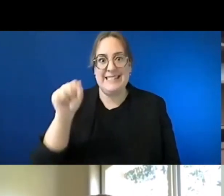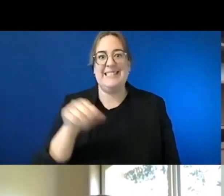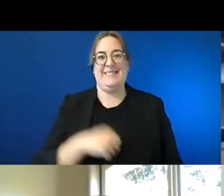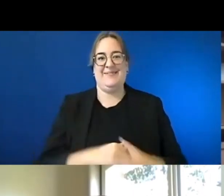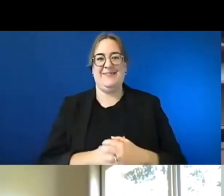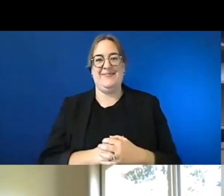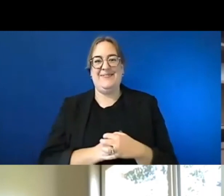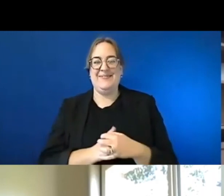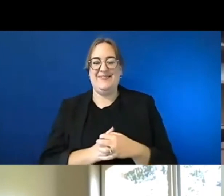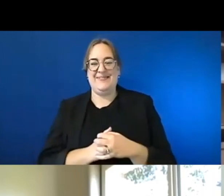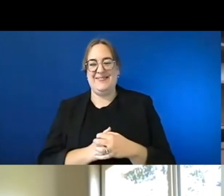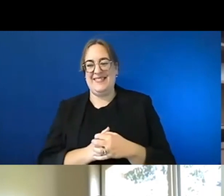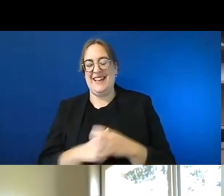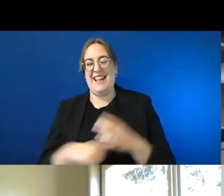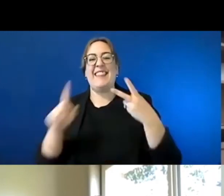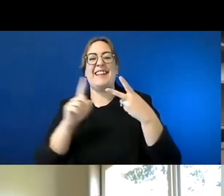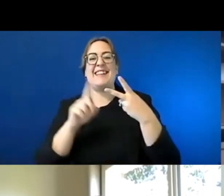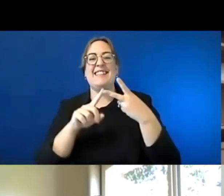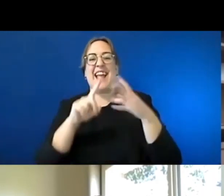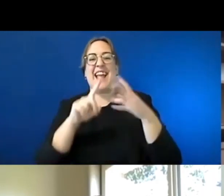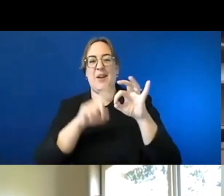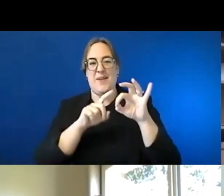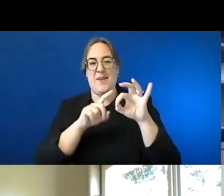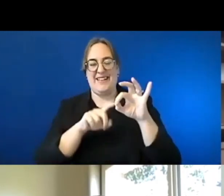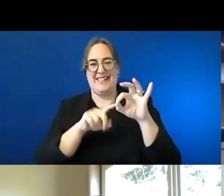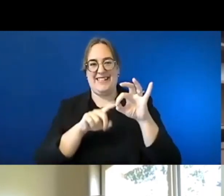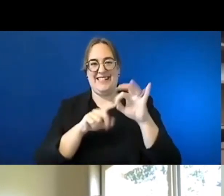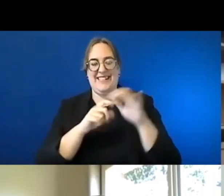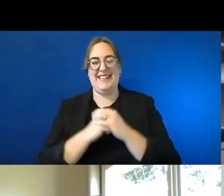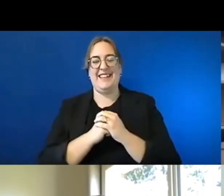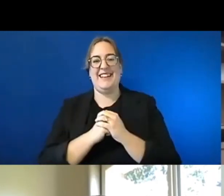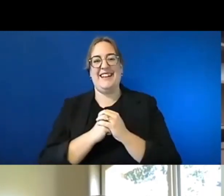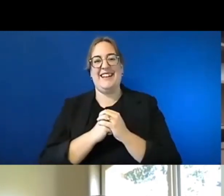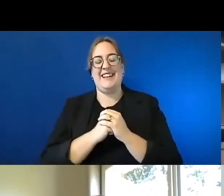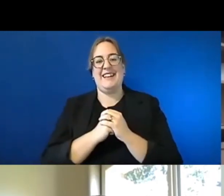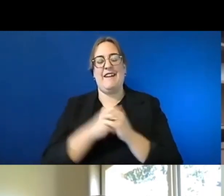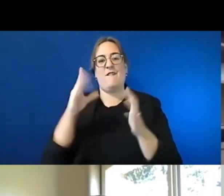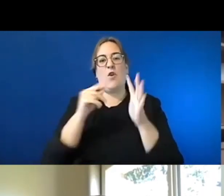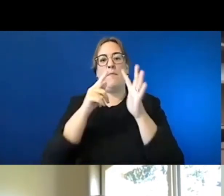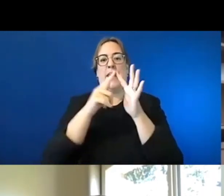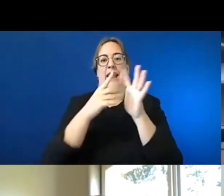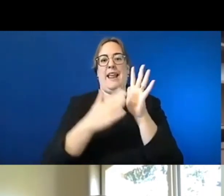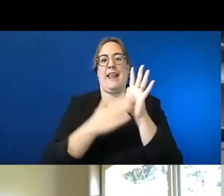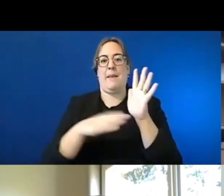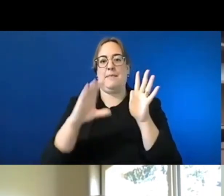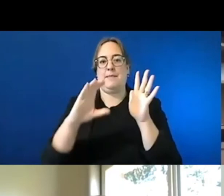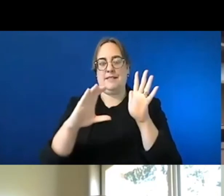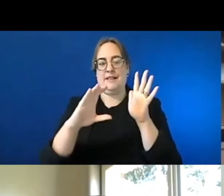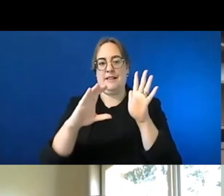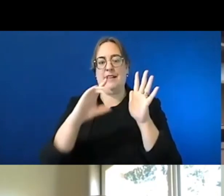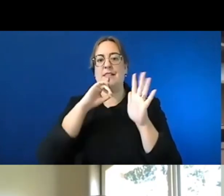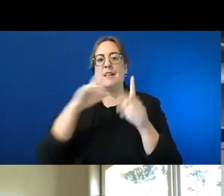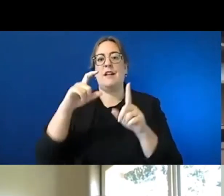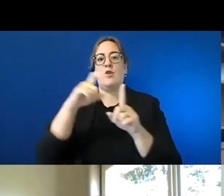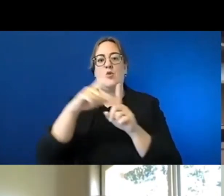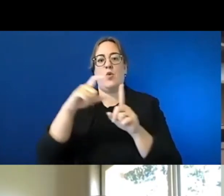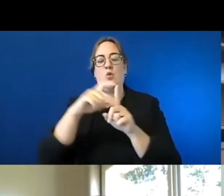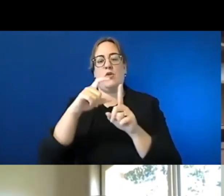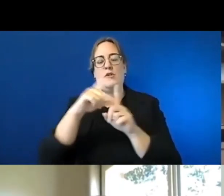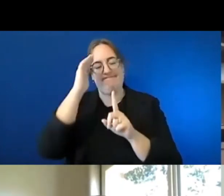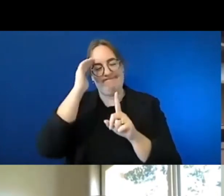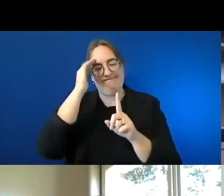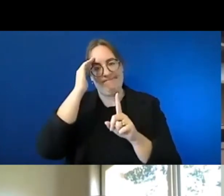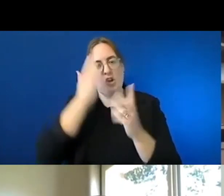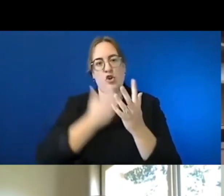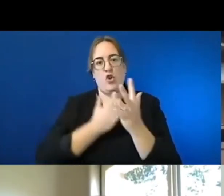answer. And we have another one. This is from EMC. My daughter is struggling to get through year 12 with a condition